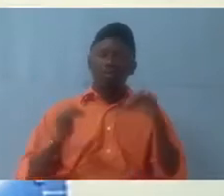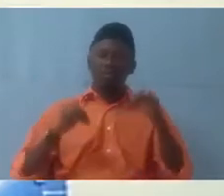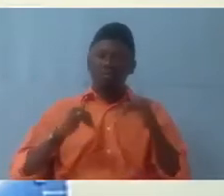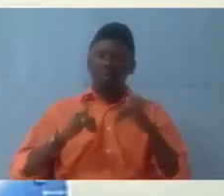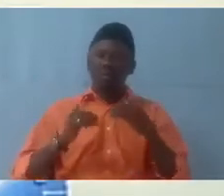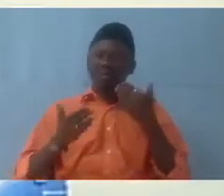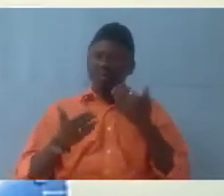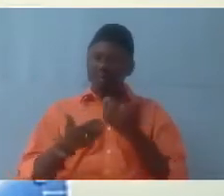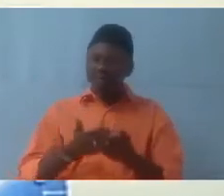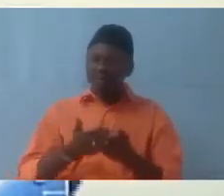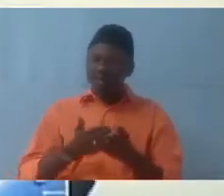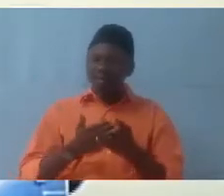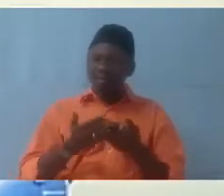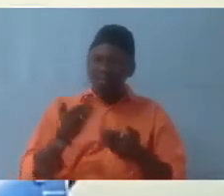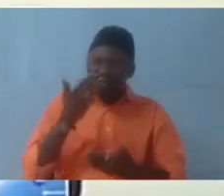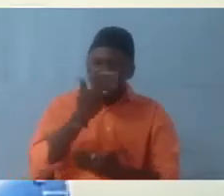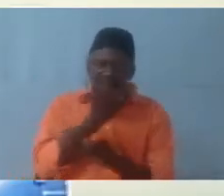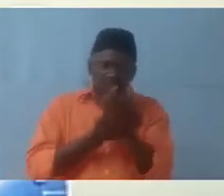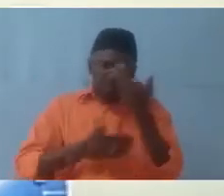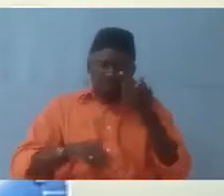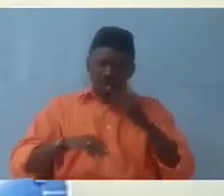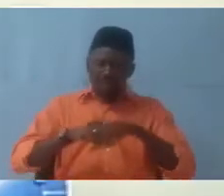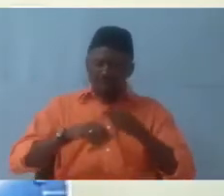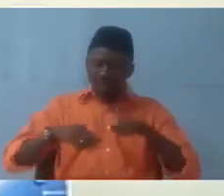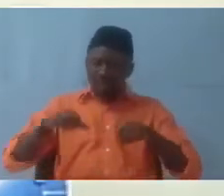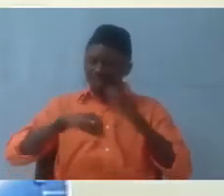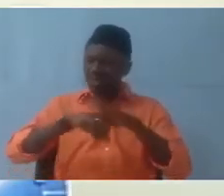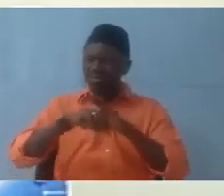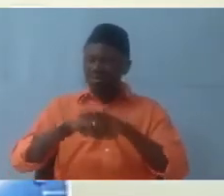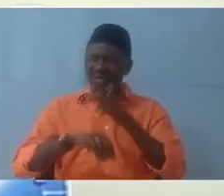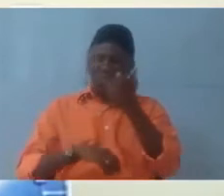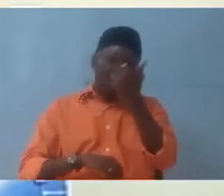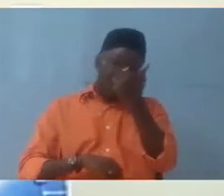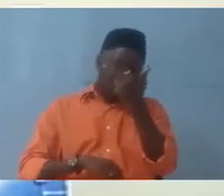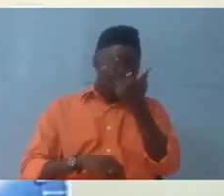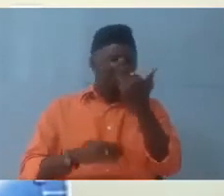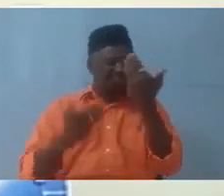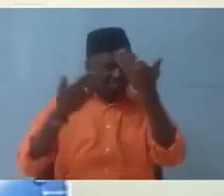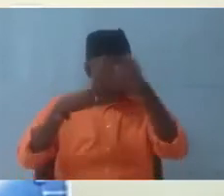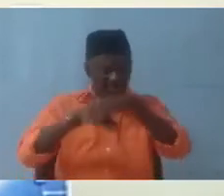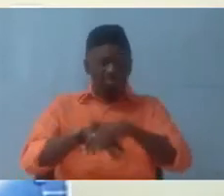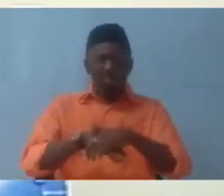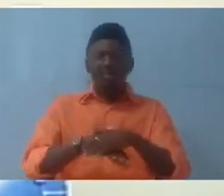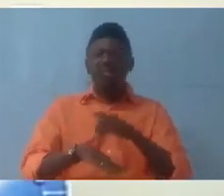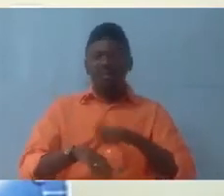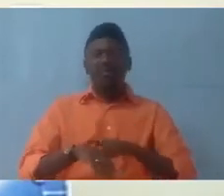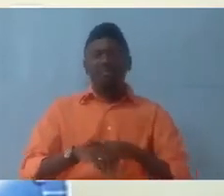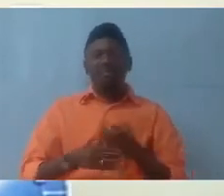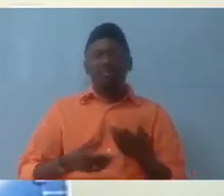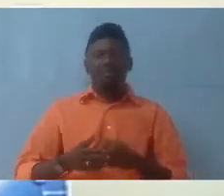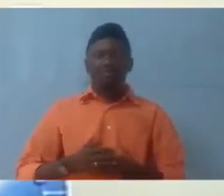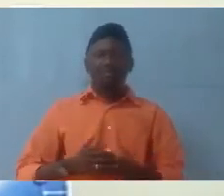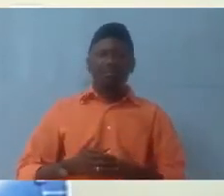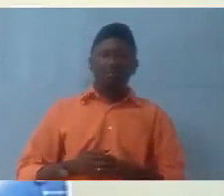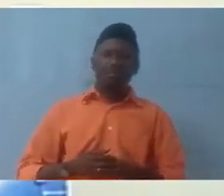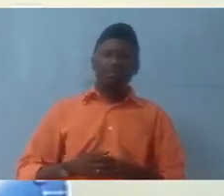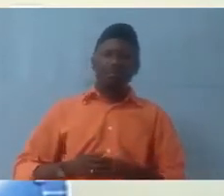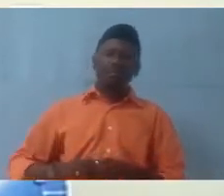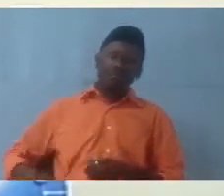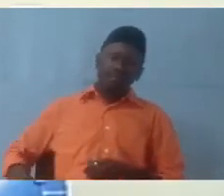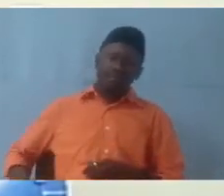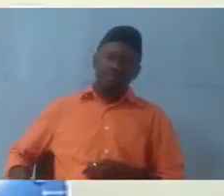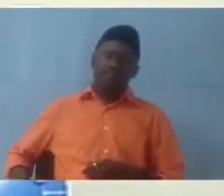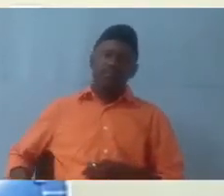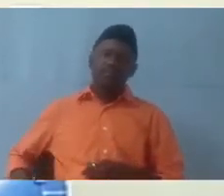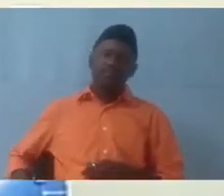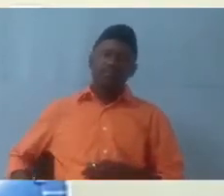ended in the evening around 8 o'clock or so or thereabout. Te lo waw ndax meeting bi dem na be bori juroom ñet